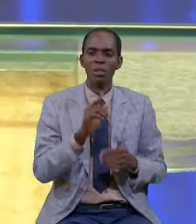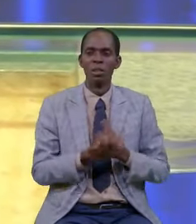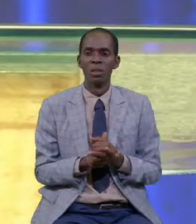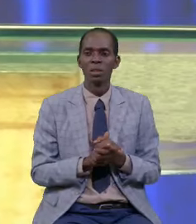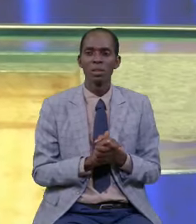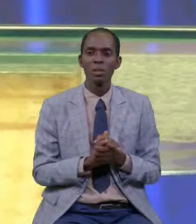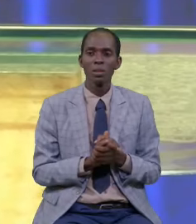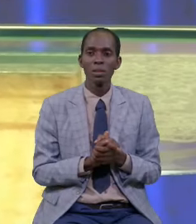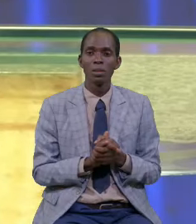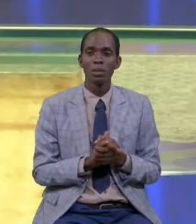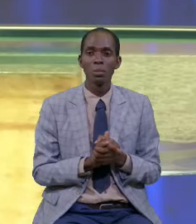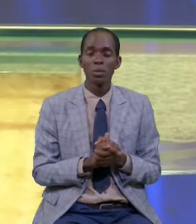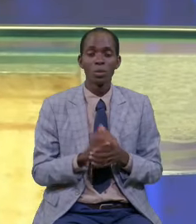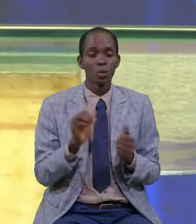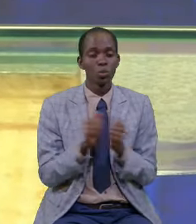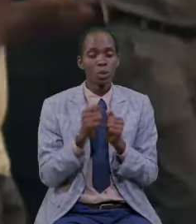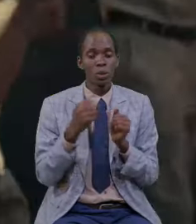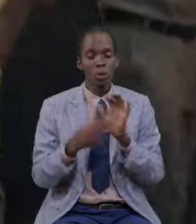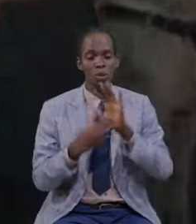Assurance manifestation